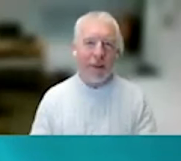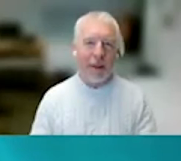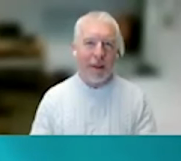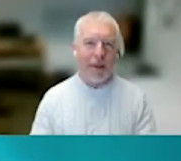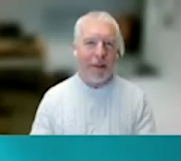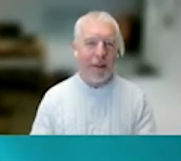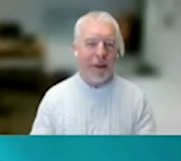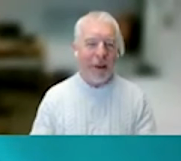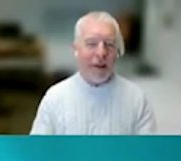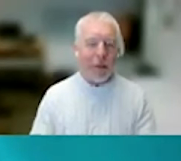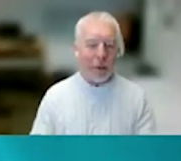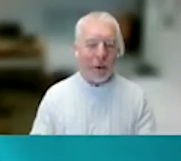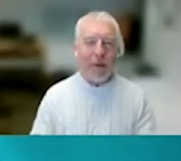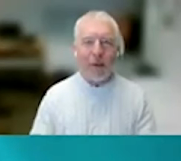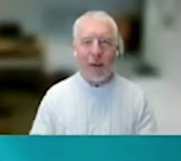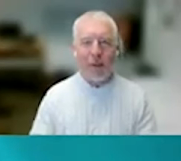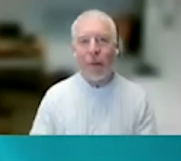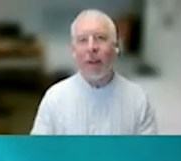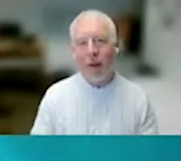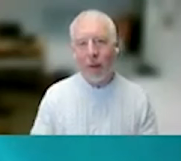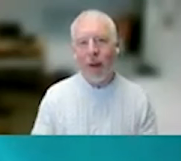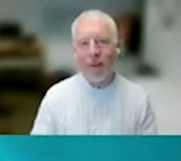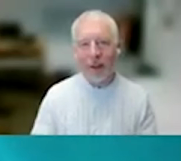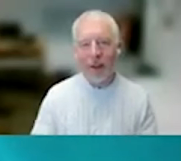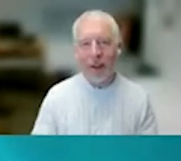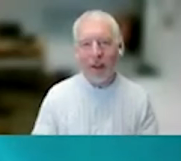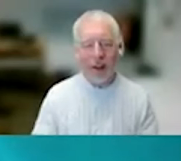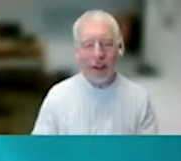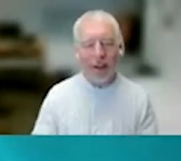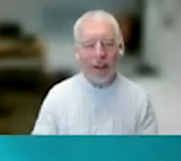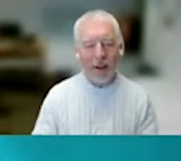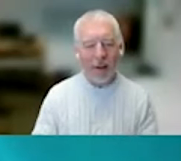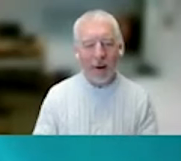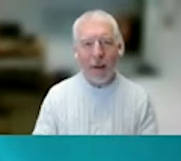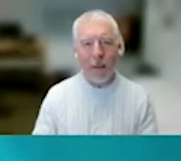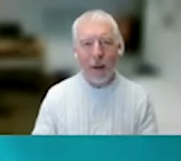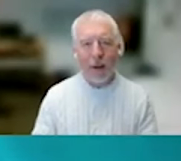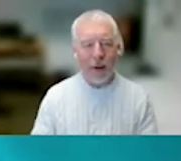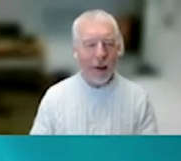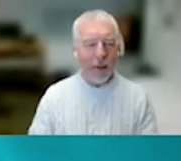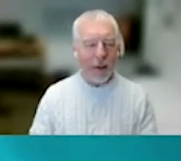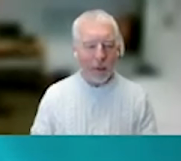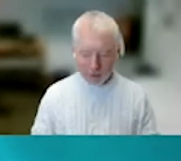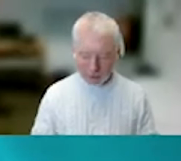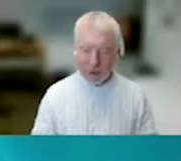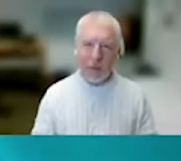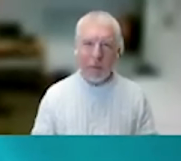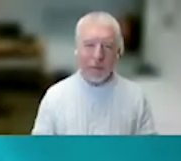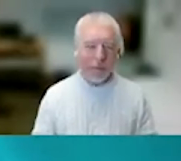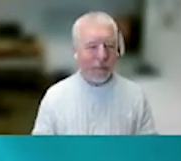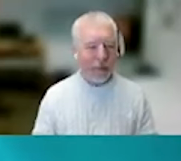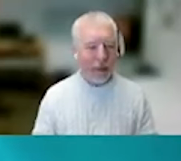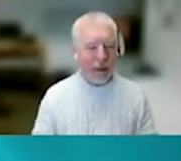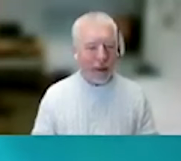and faculty at the university. So I'll be really interested in your feedback. If anyone has any at the end, I can share my email. That would be really